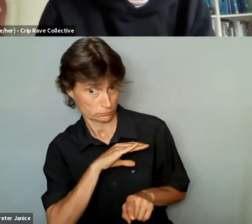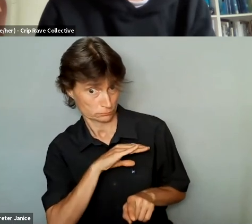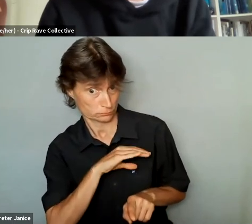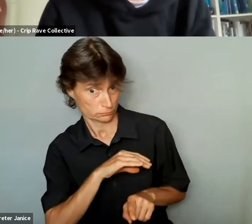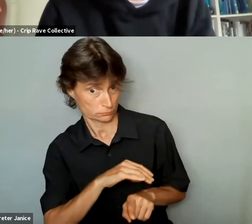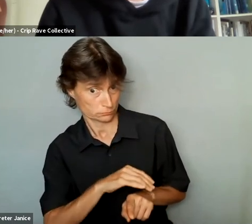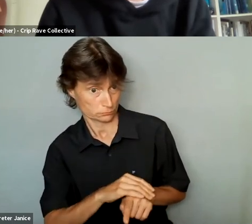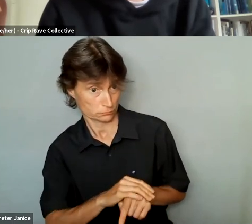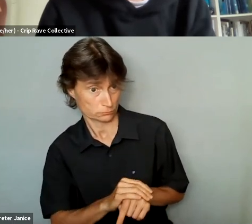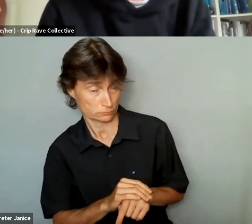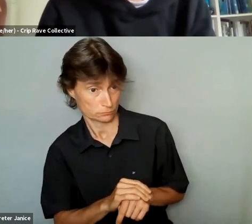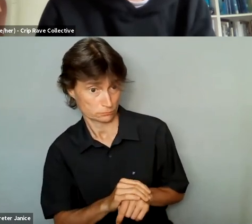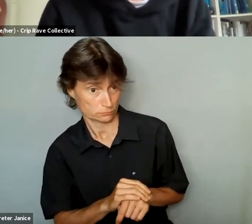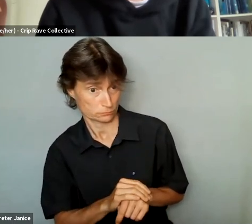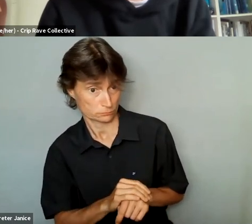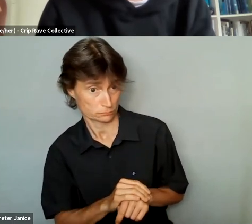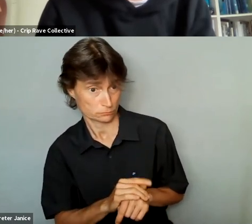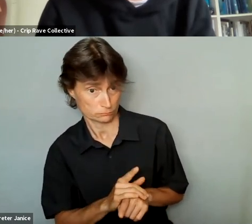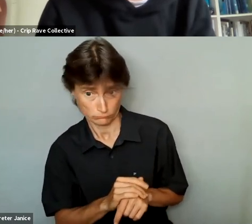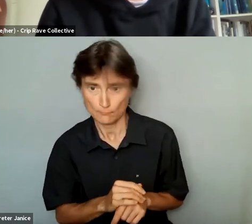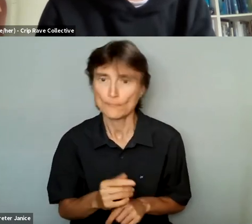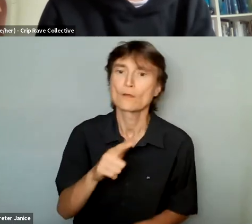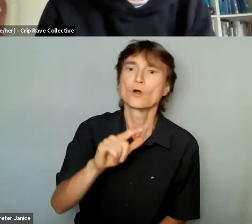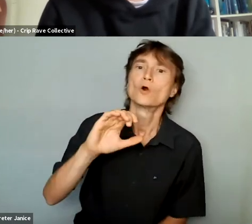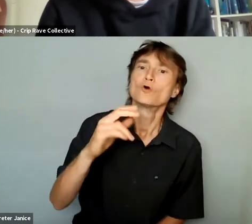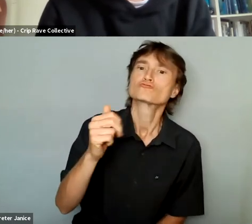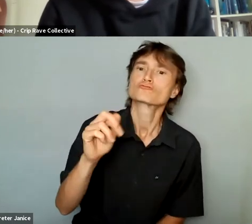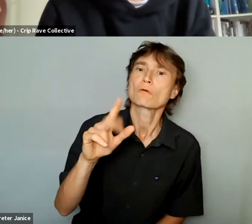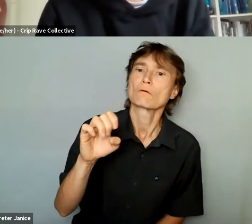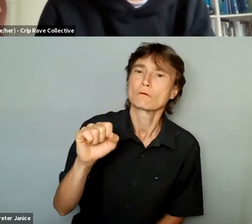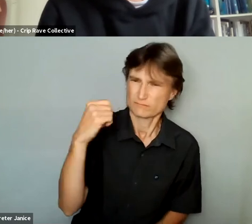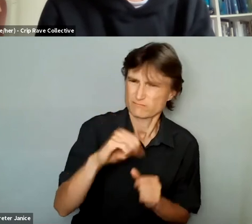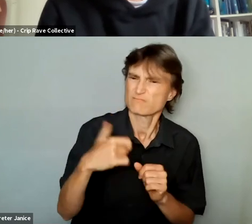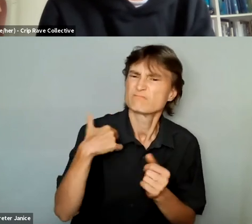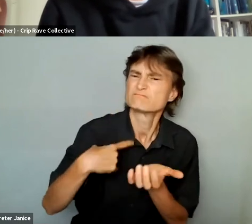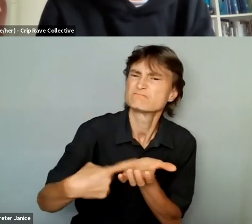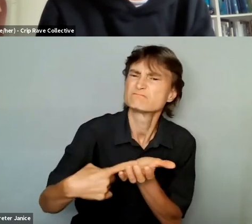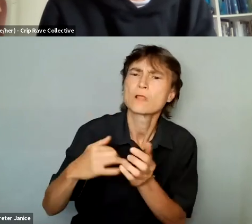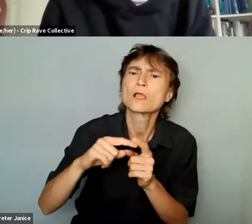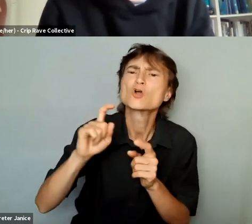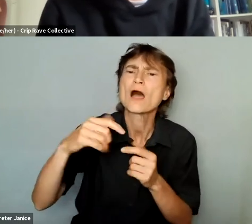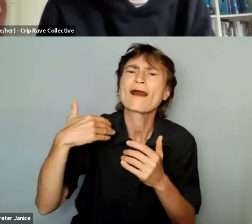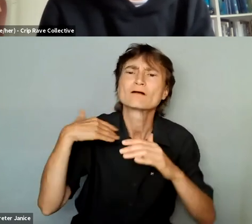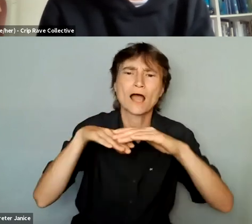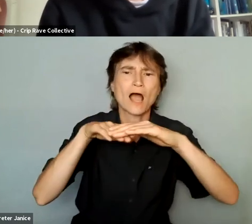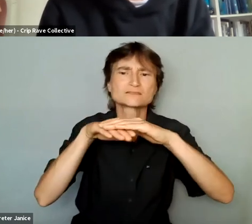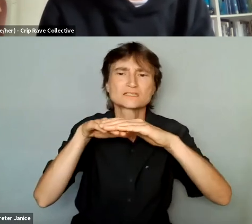So, I mean, one thing that we've discussed in the past was an accessibility checklist. Is that something